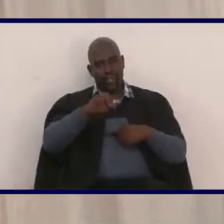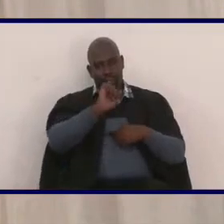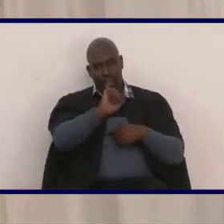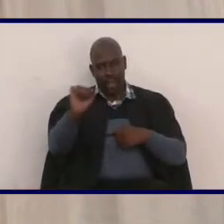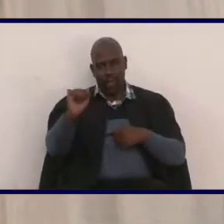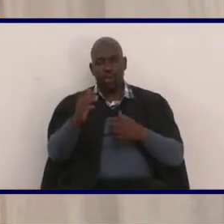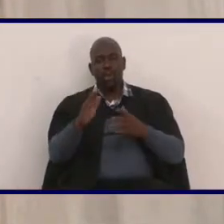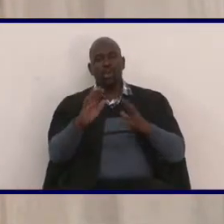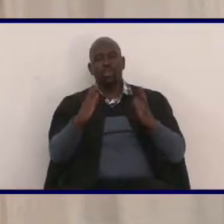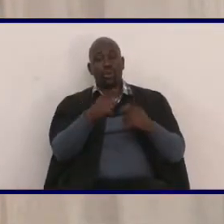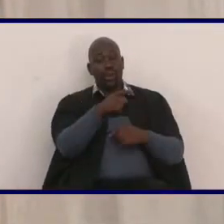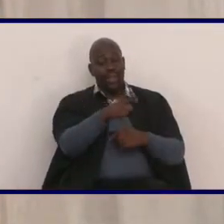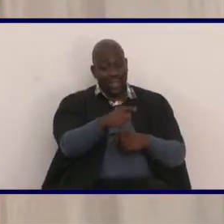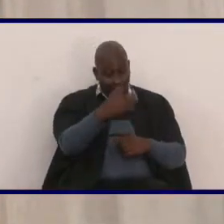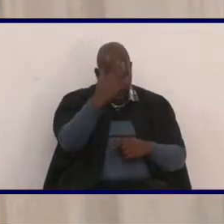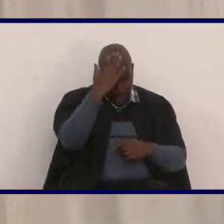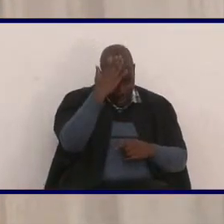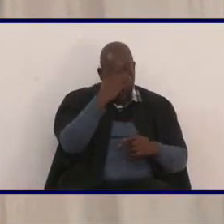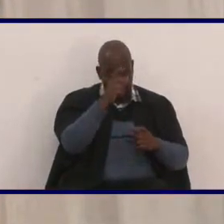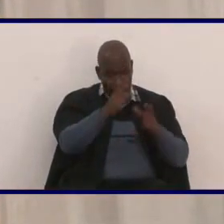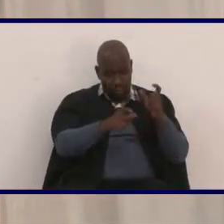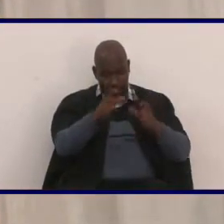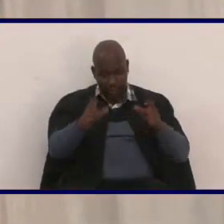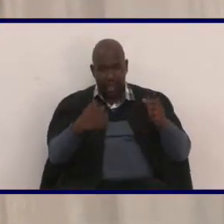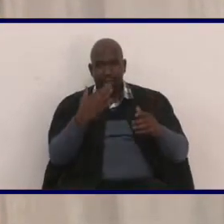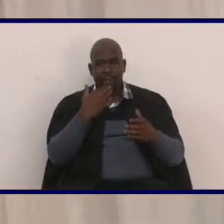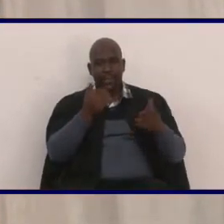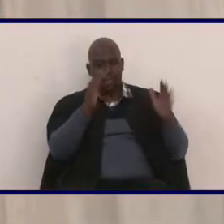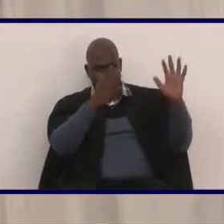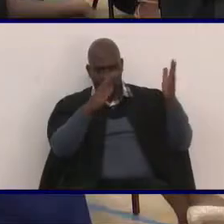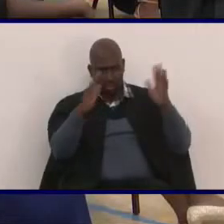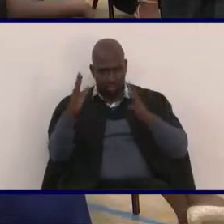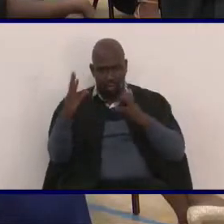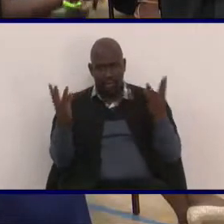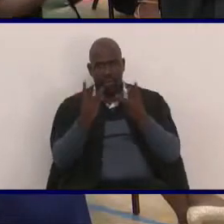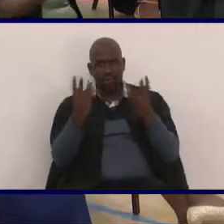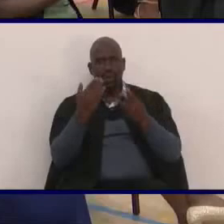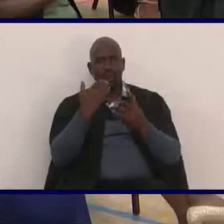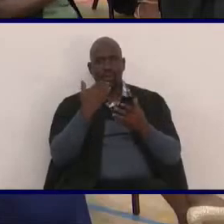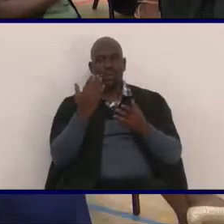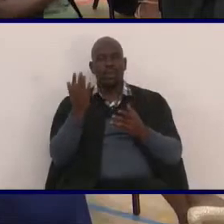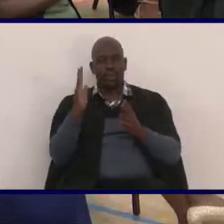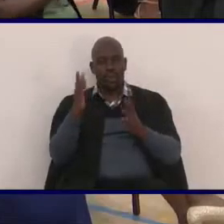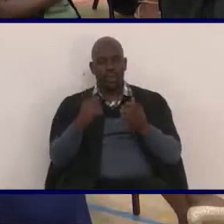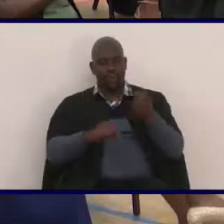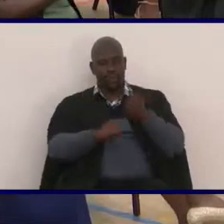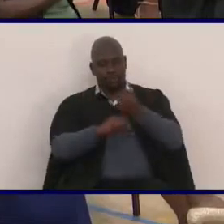please applaud those you have invited to share this moment with you.